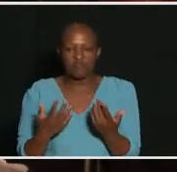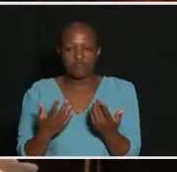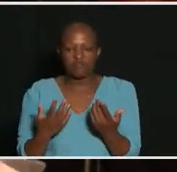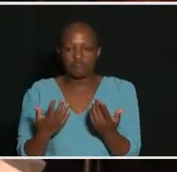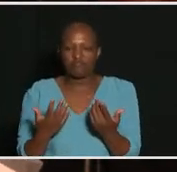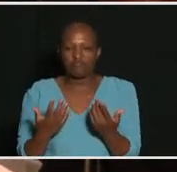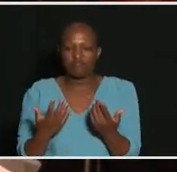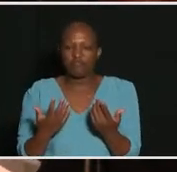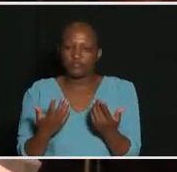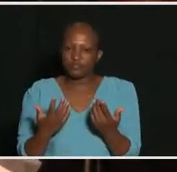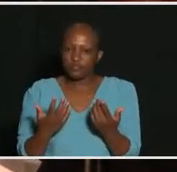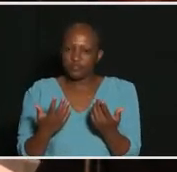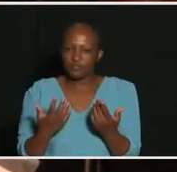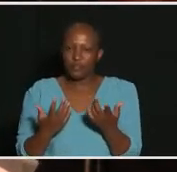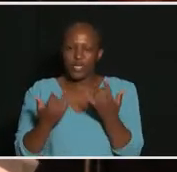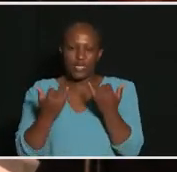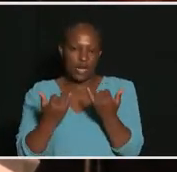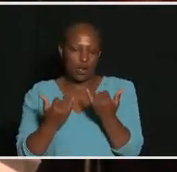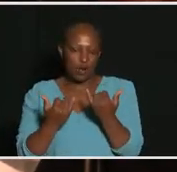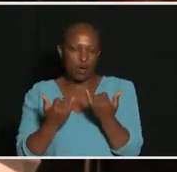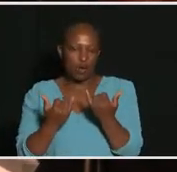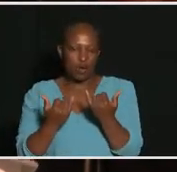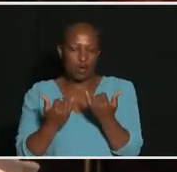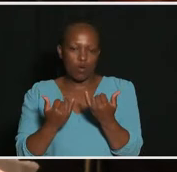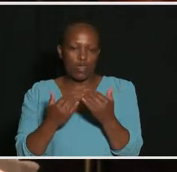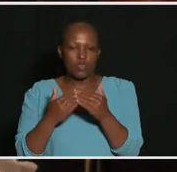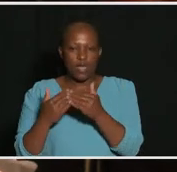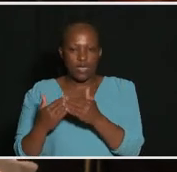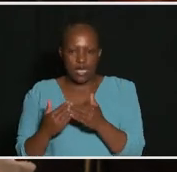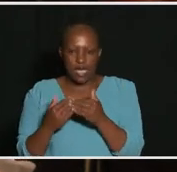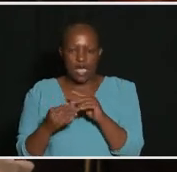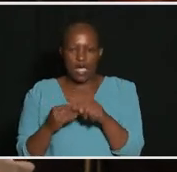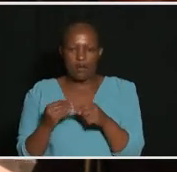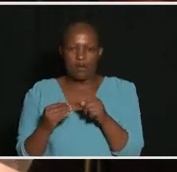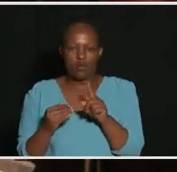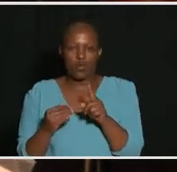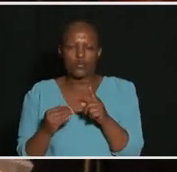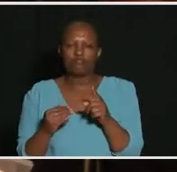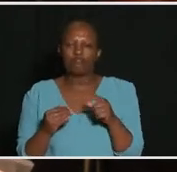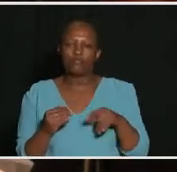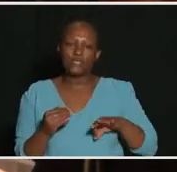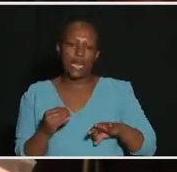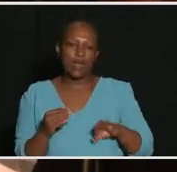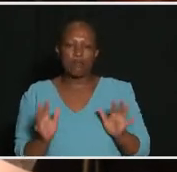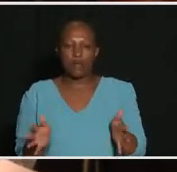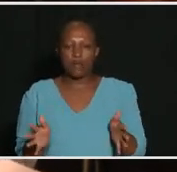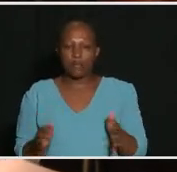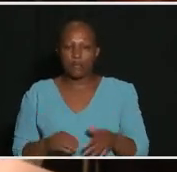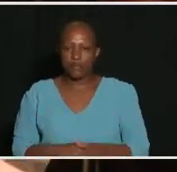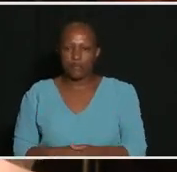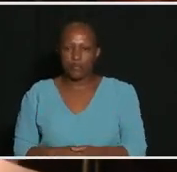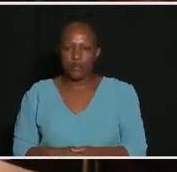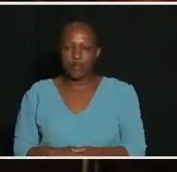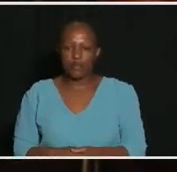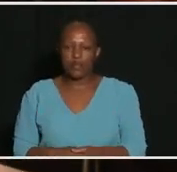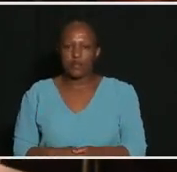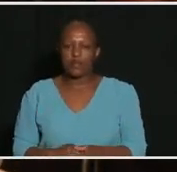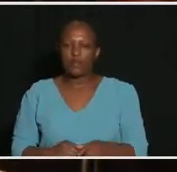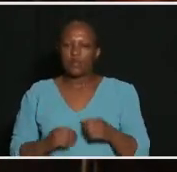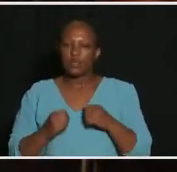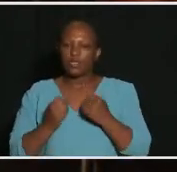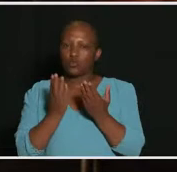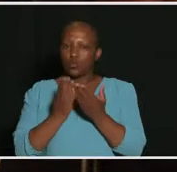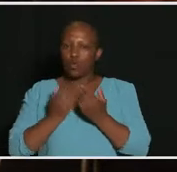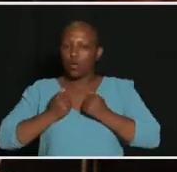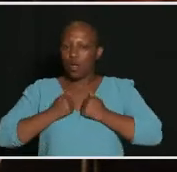they are the ones that we have now they only care about the check so in our schools yes